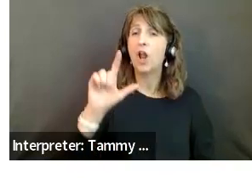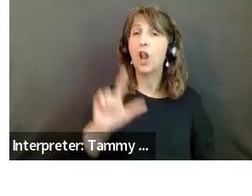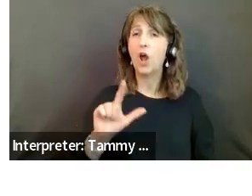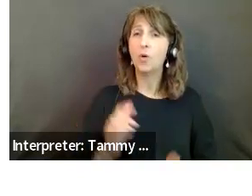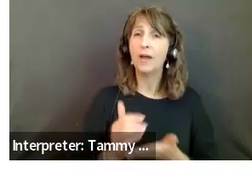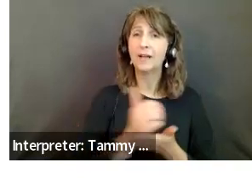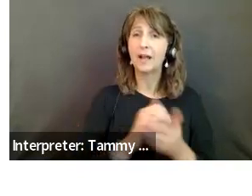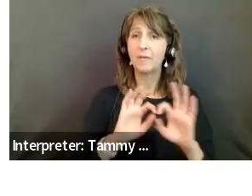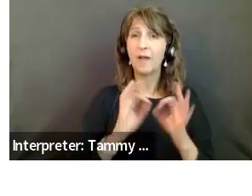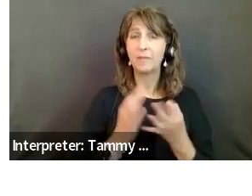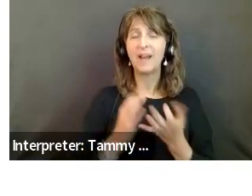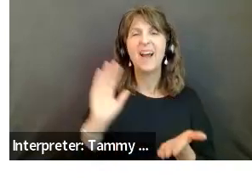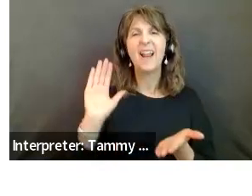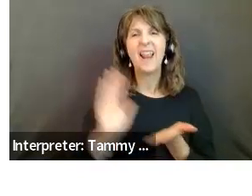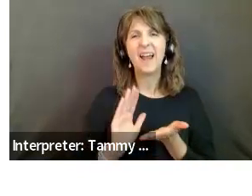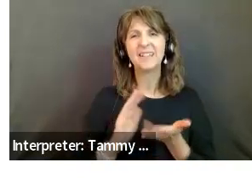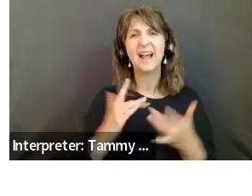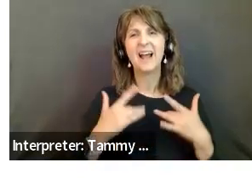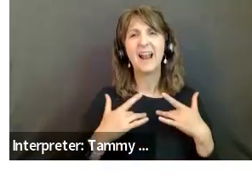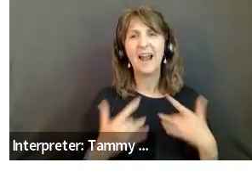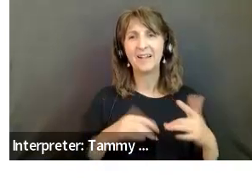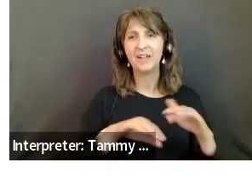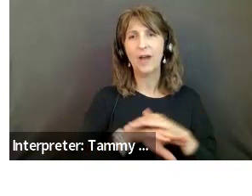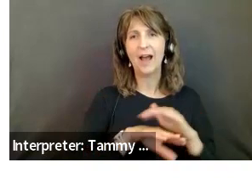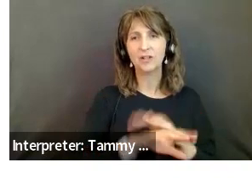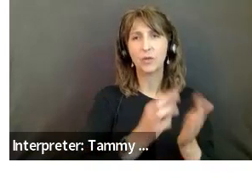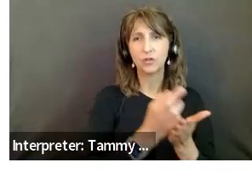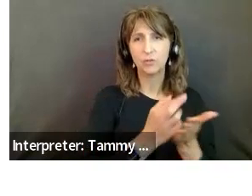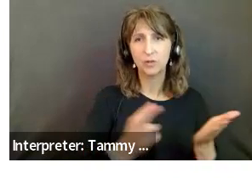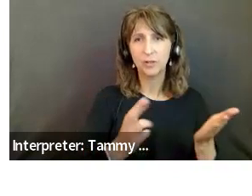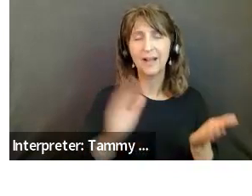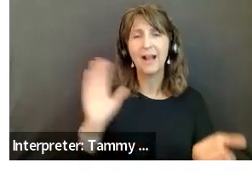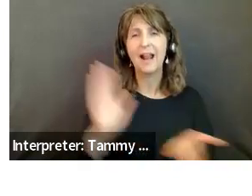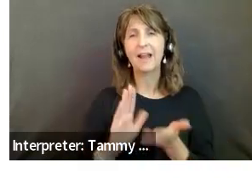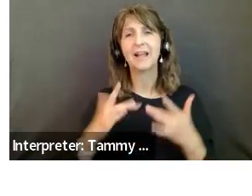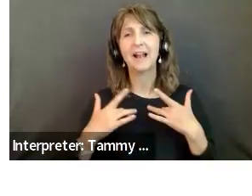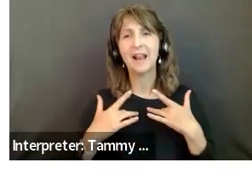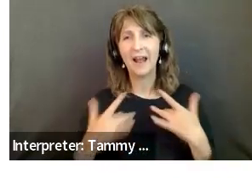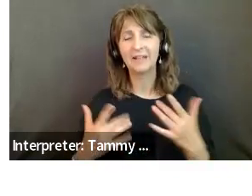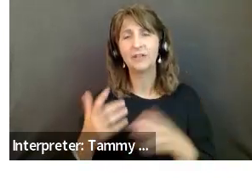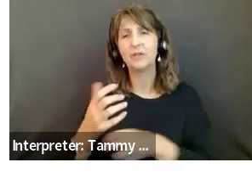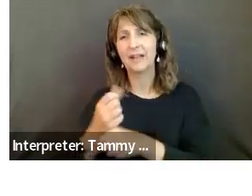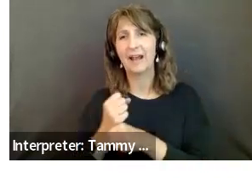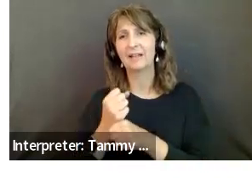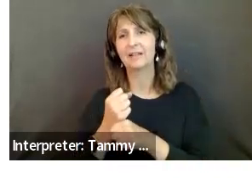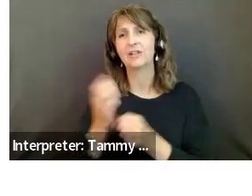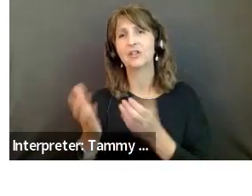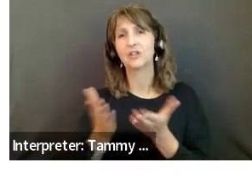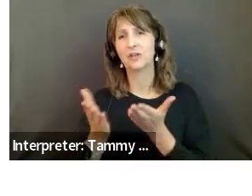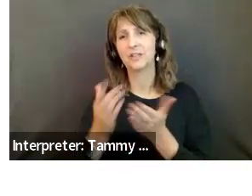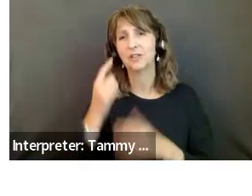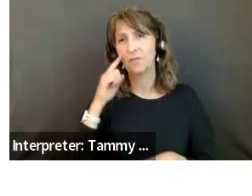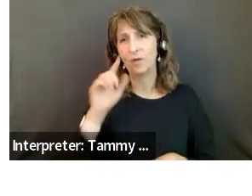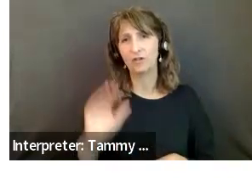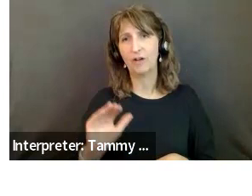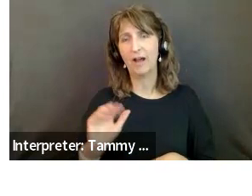the resources and to get the support services that they need for their children. So our goal at